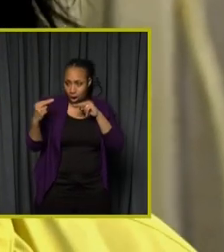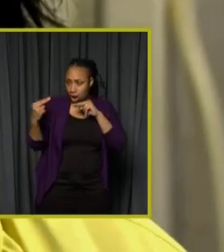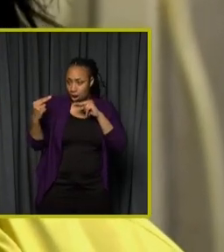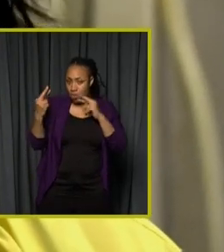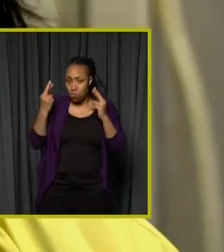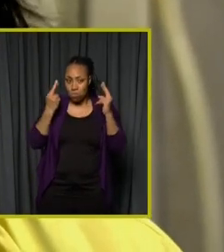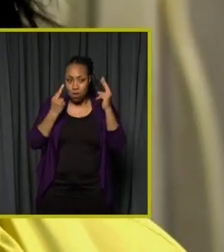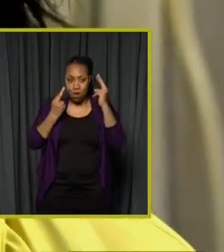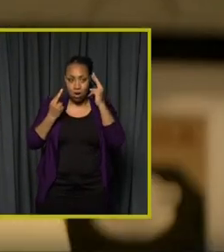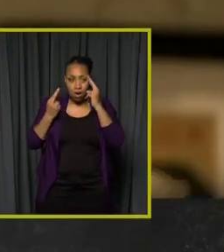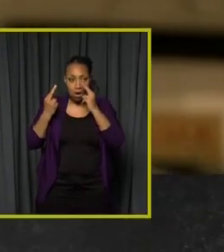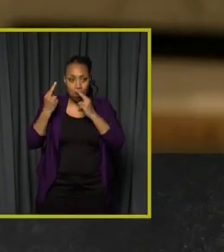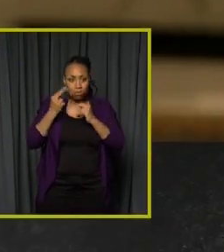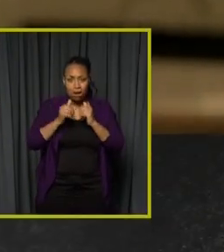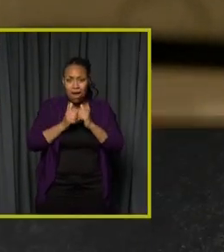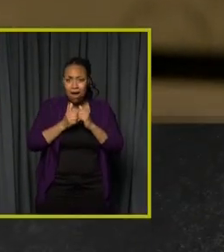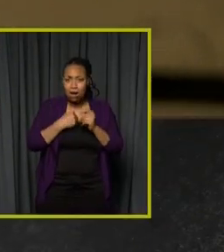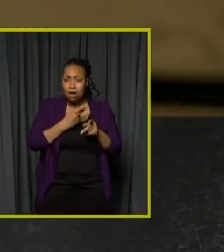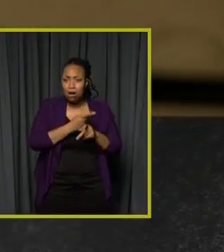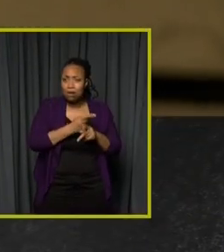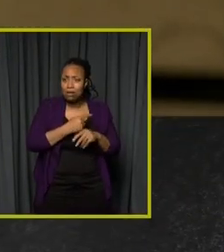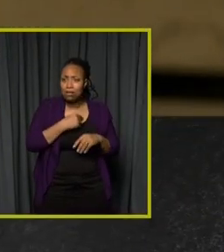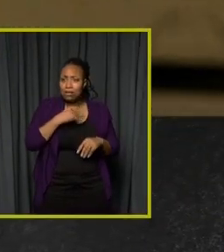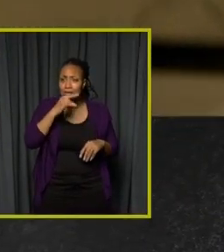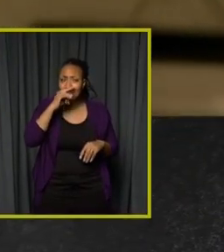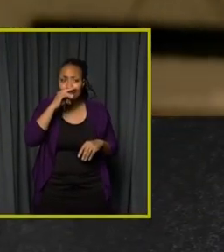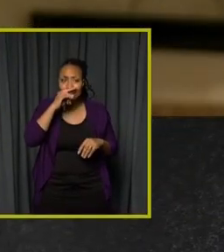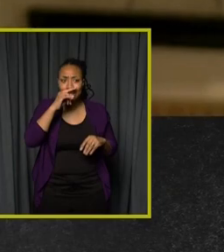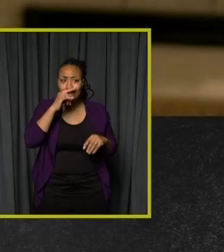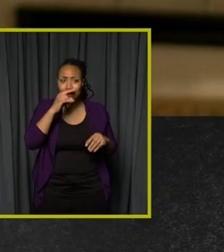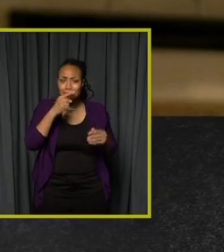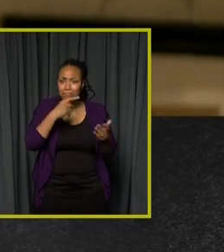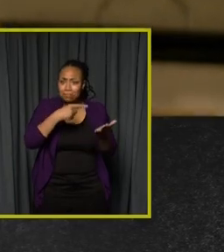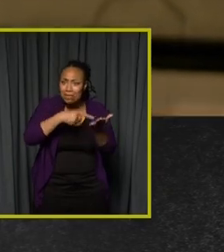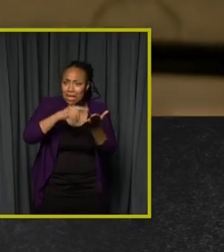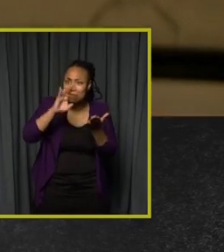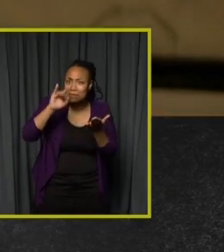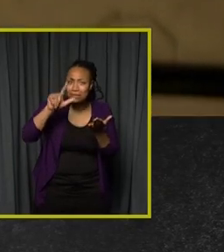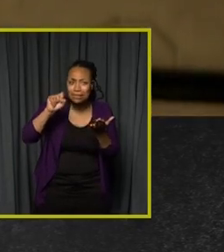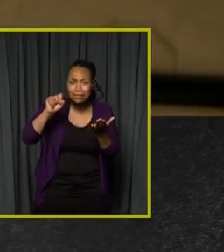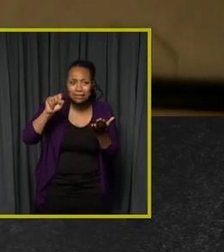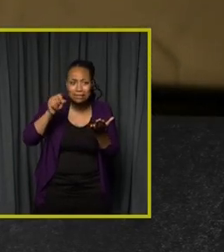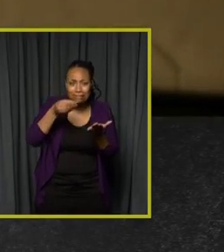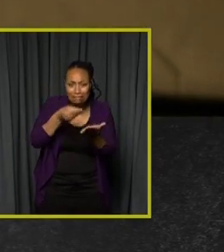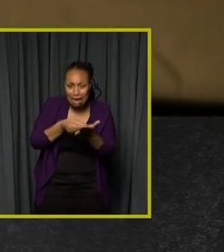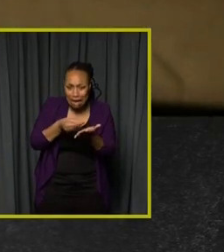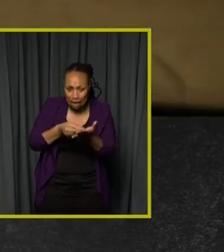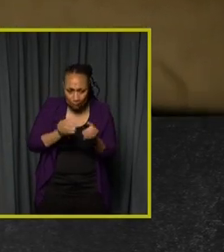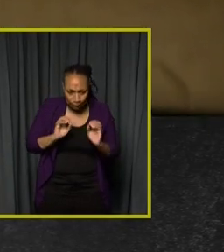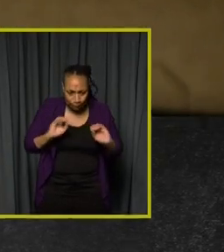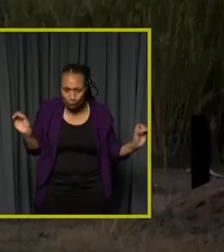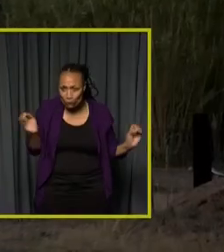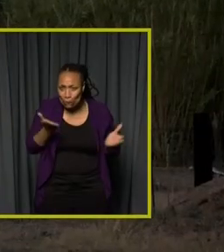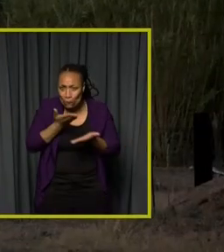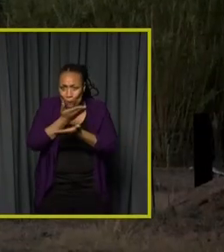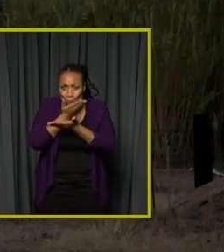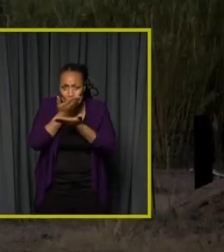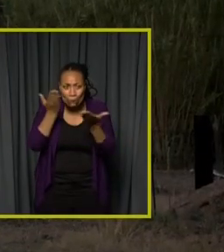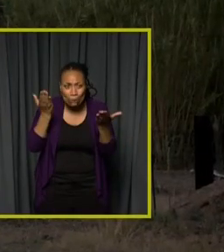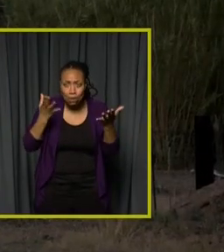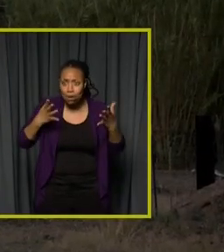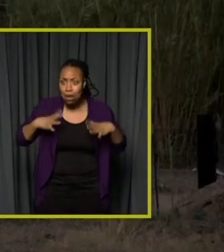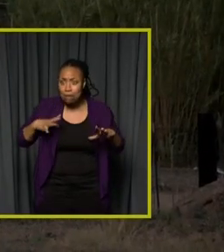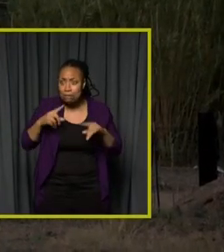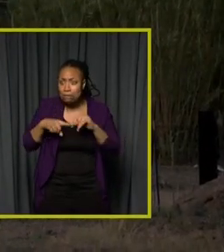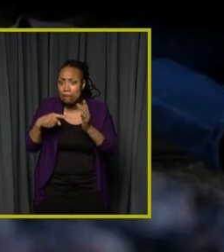children. I'm paying all these bills, and they need school clothes and stuff. They be asking me for it, I can't give it to